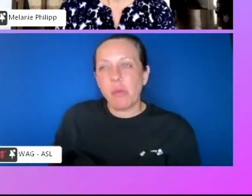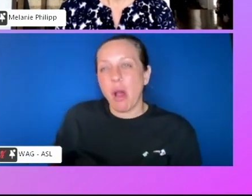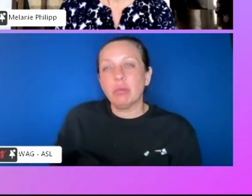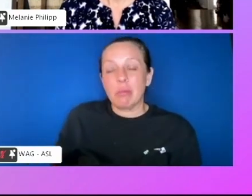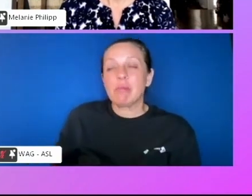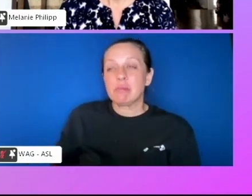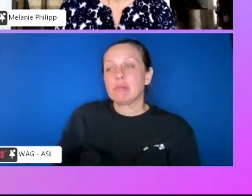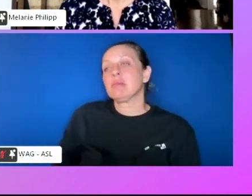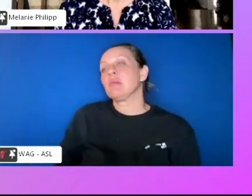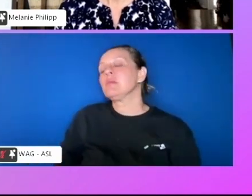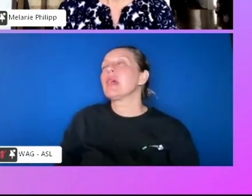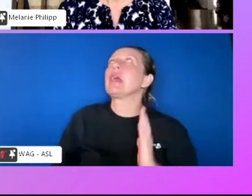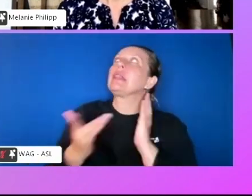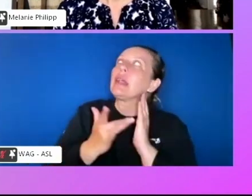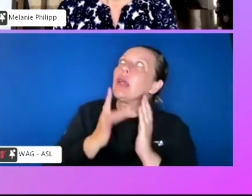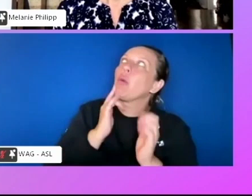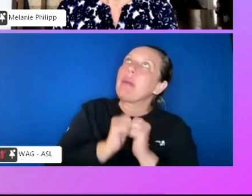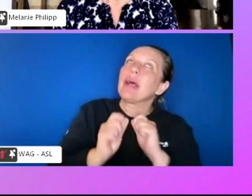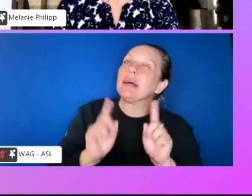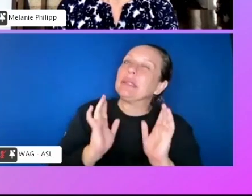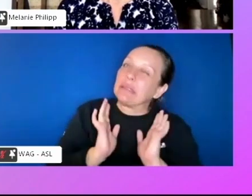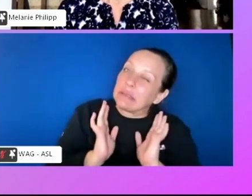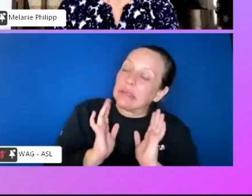Technically, it would pass. Yeah.